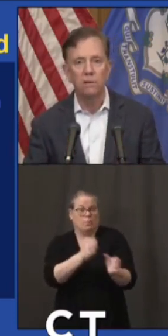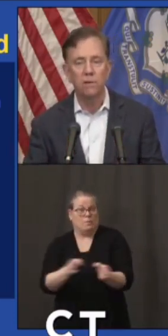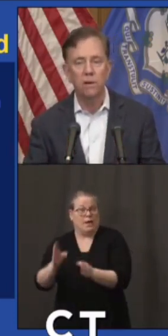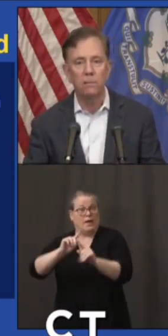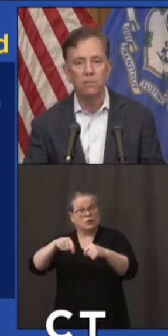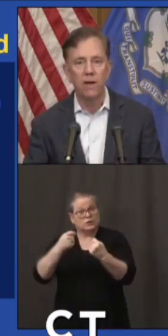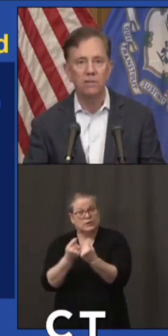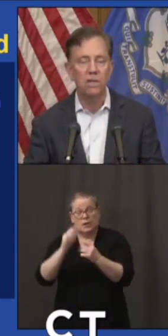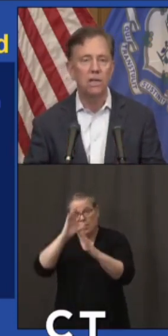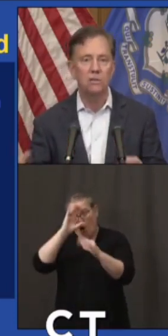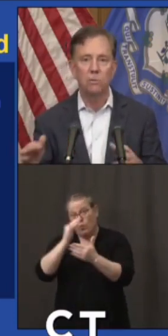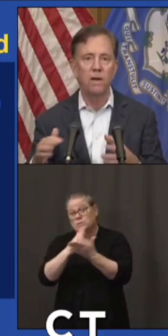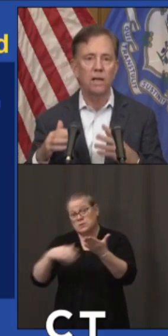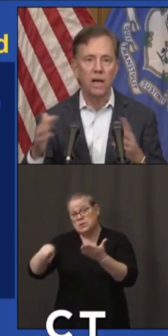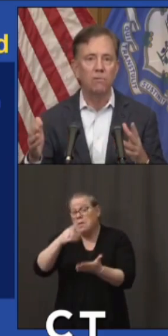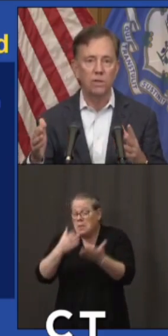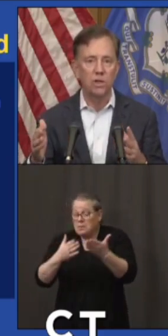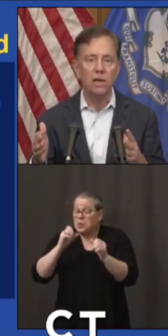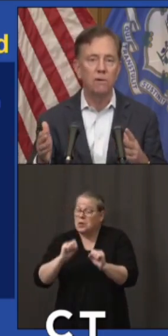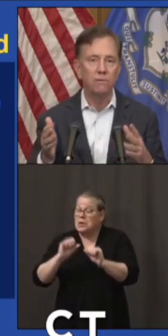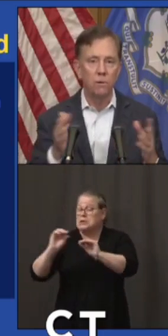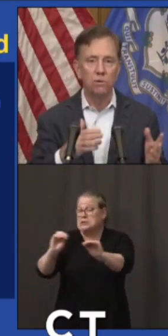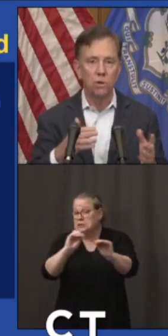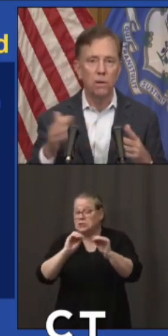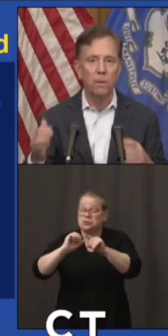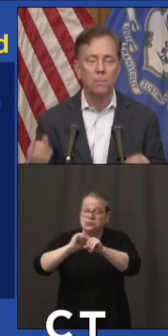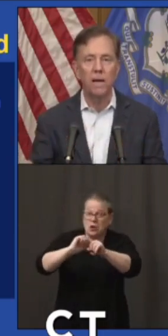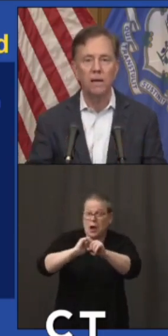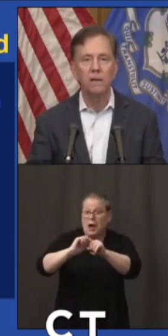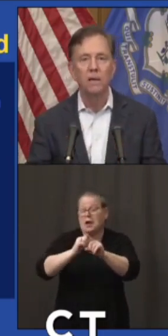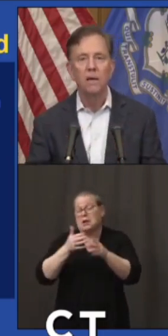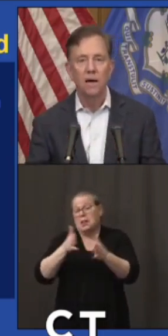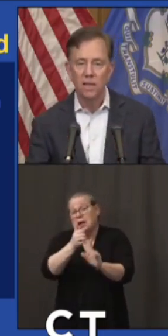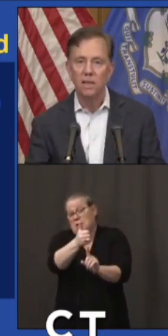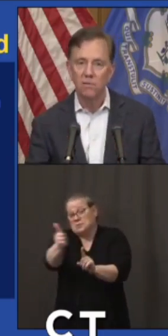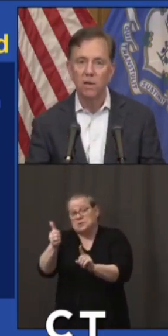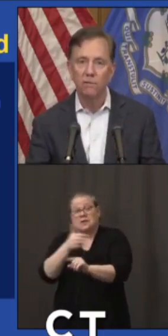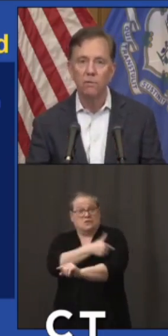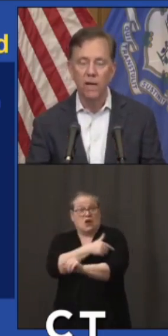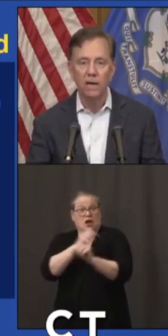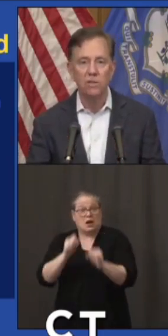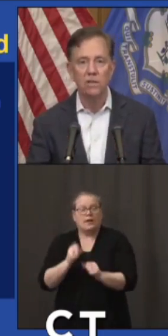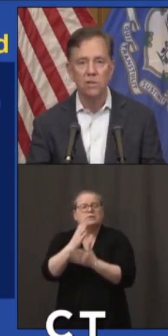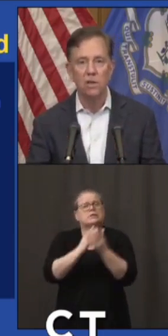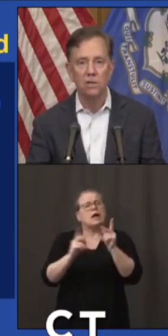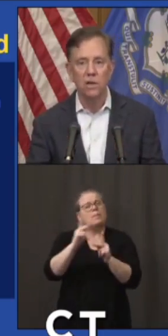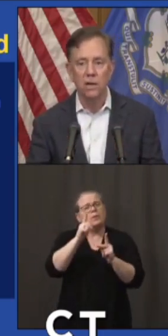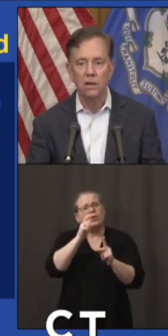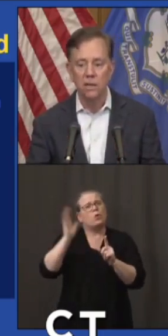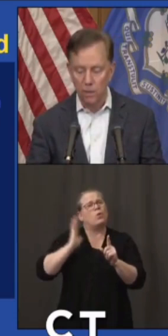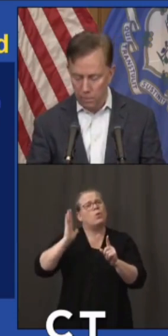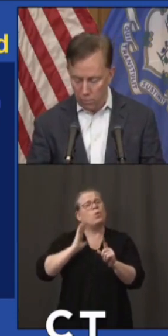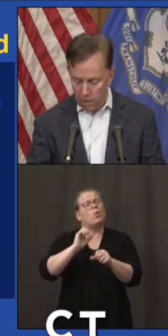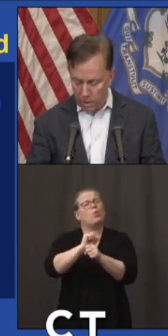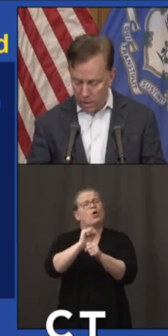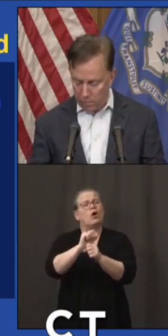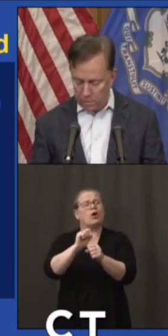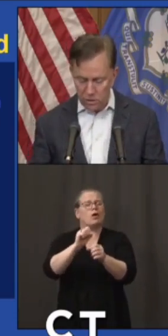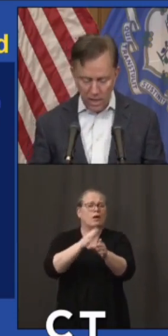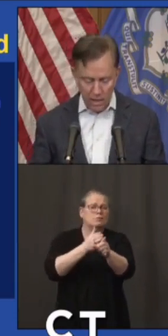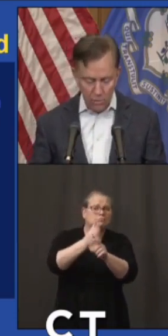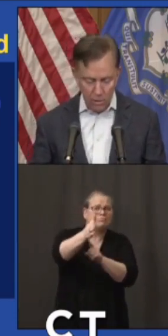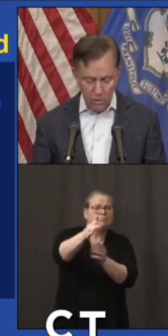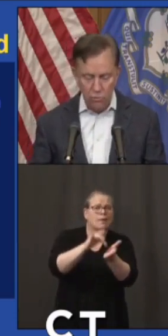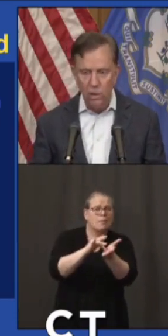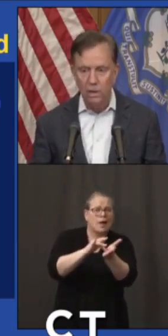qualified to give vaccines. We've got a lot of retired folks who are coming back. I think they've done a few vaccines in their day, and they'll be ready to help